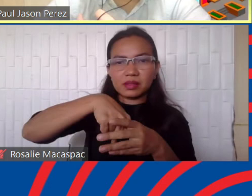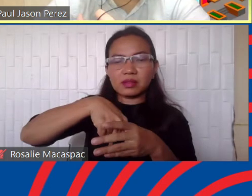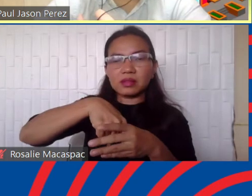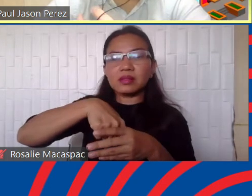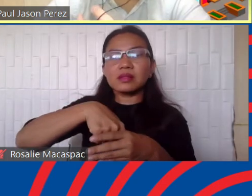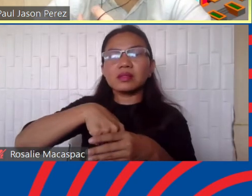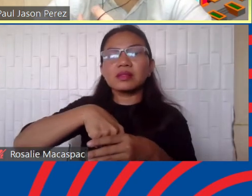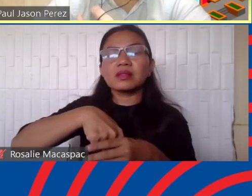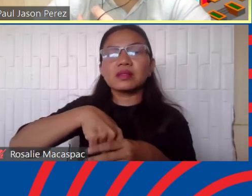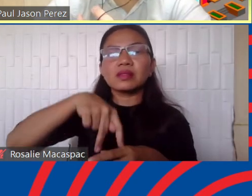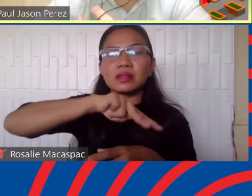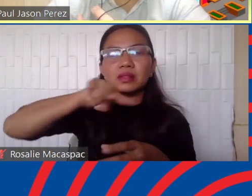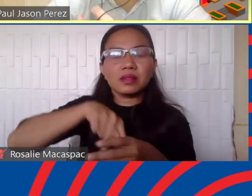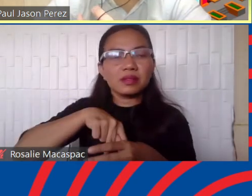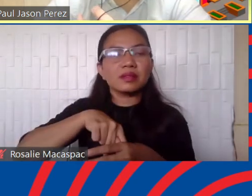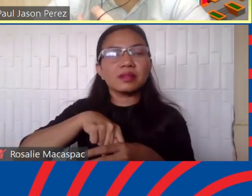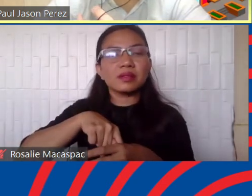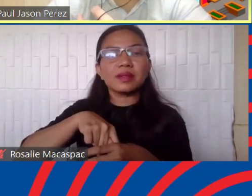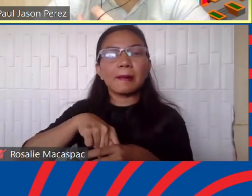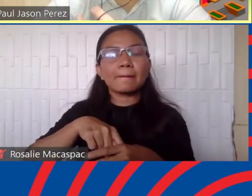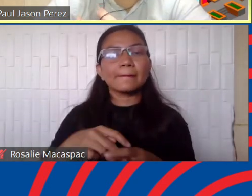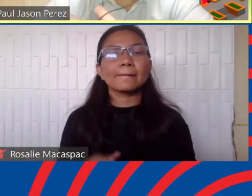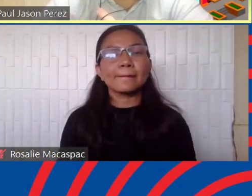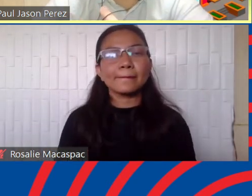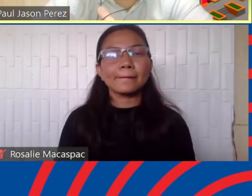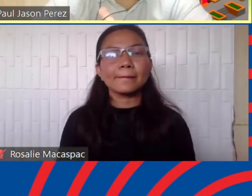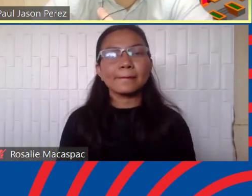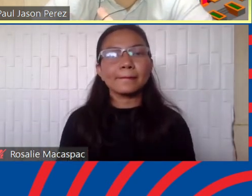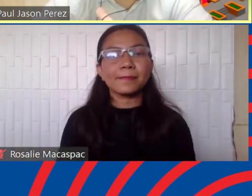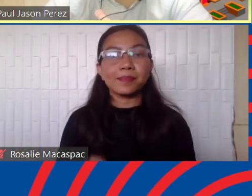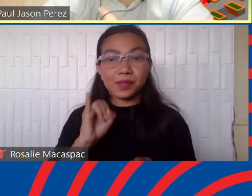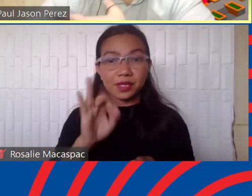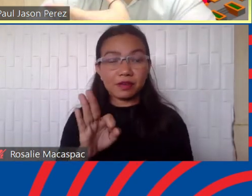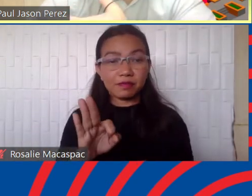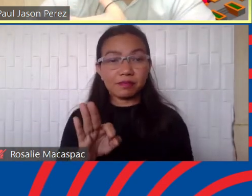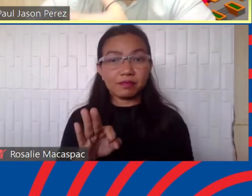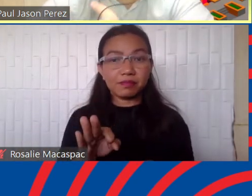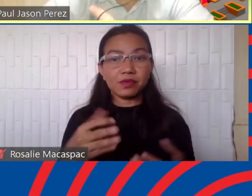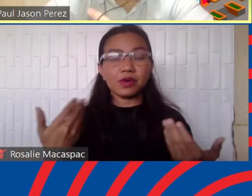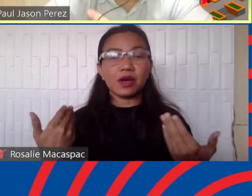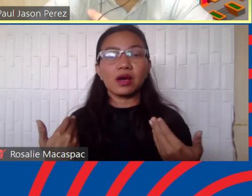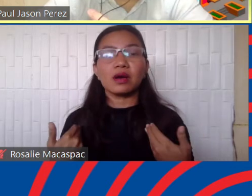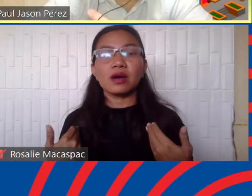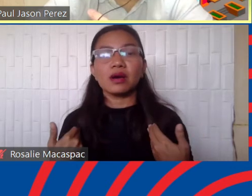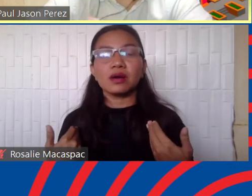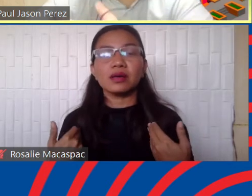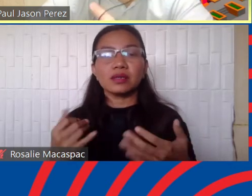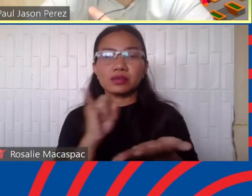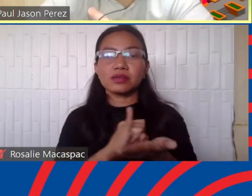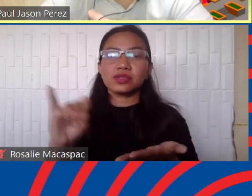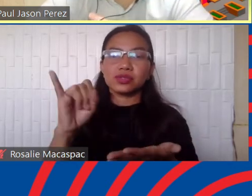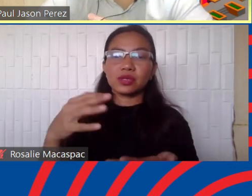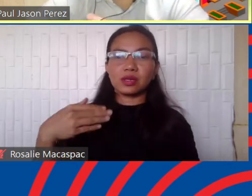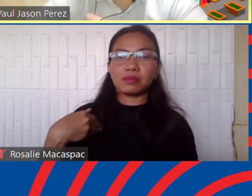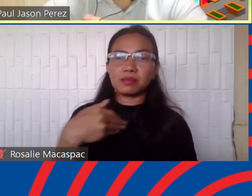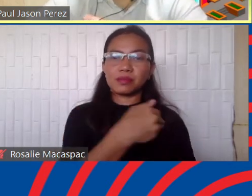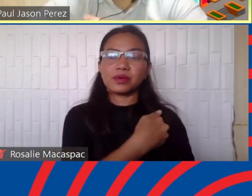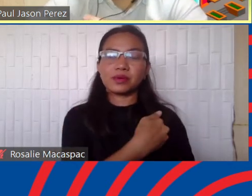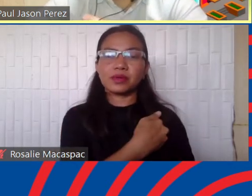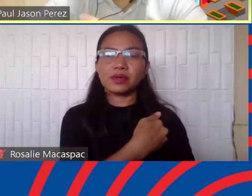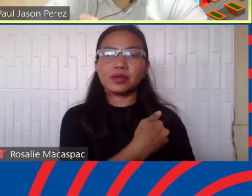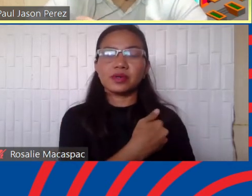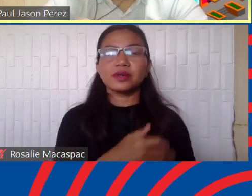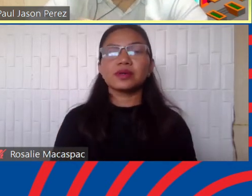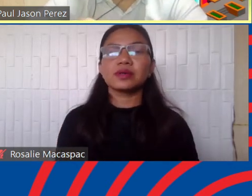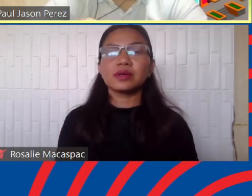meetings. I think if you are at a particular level, if you're an institutional member or if you're paying for something, but